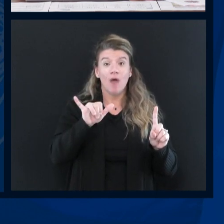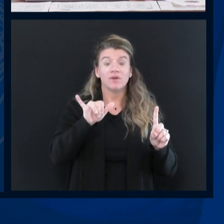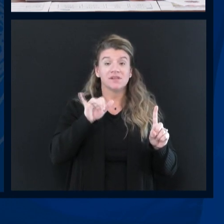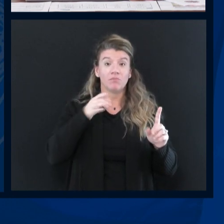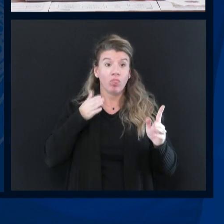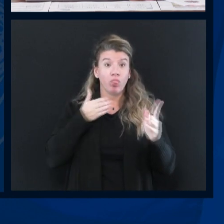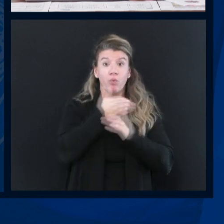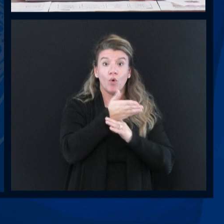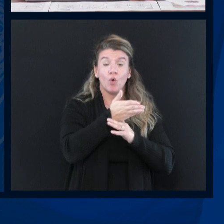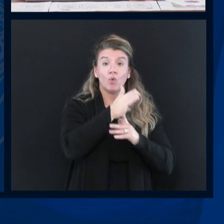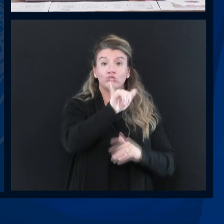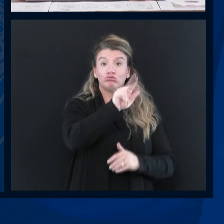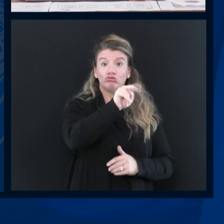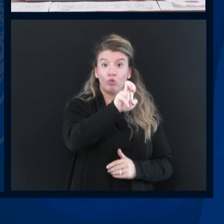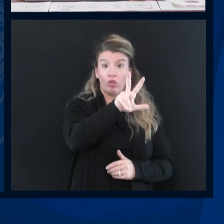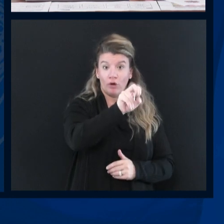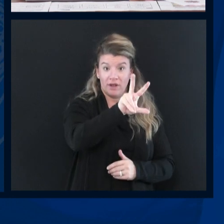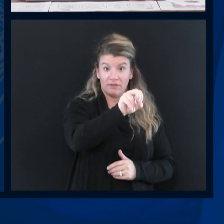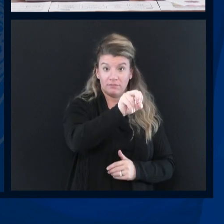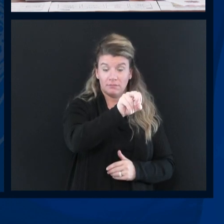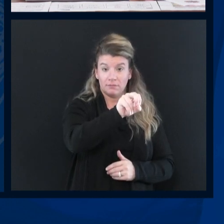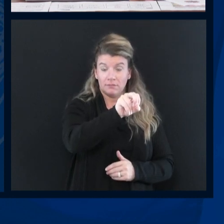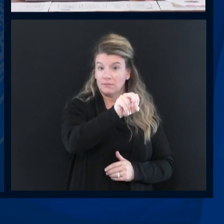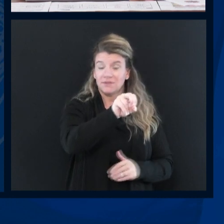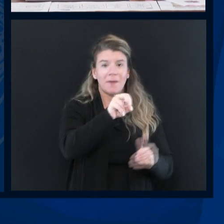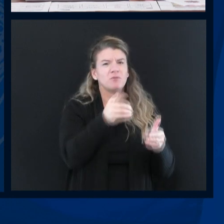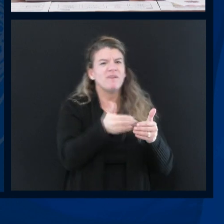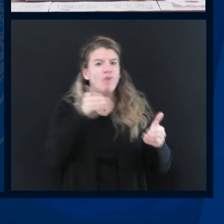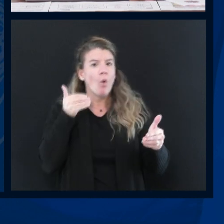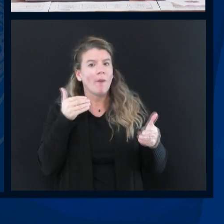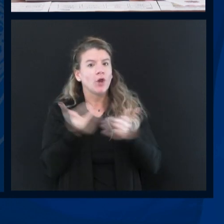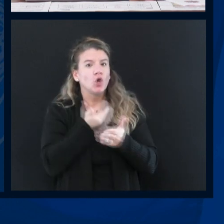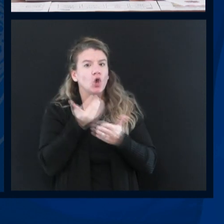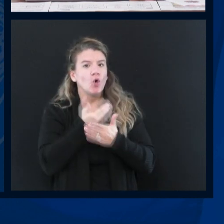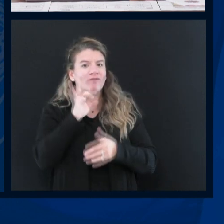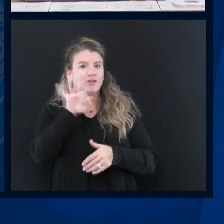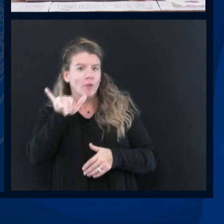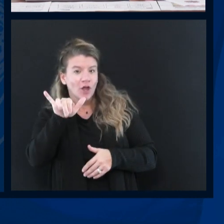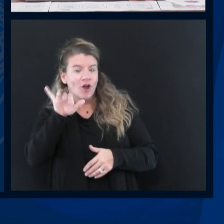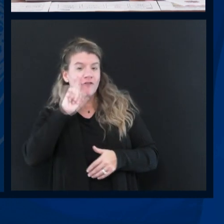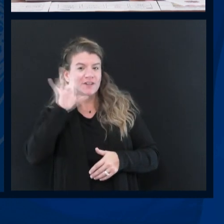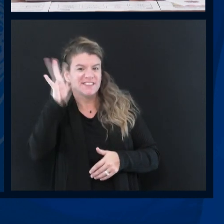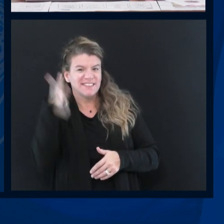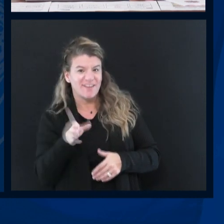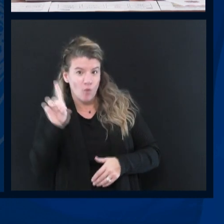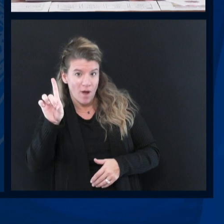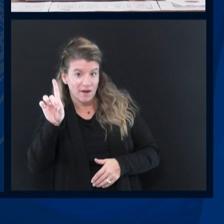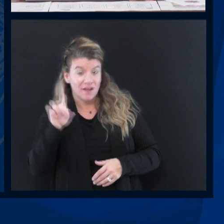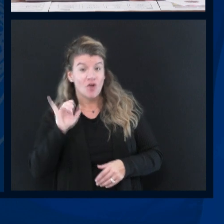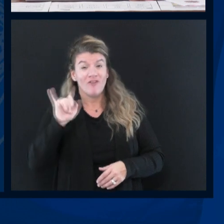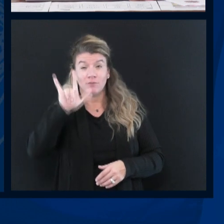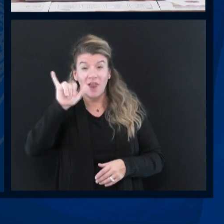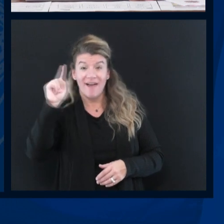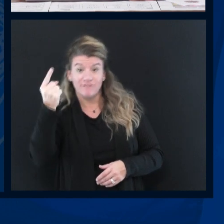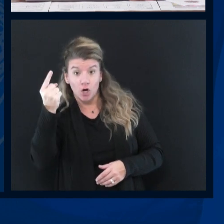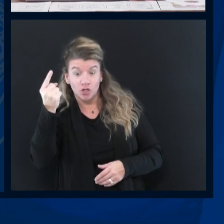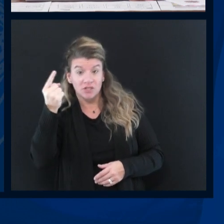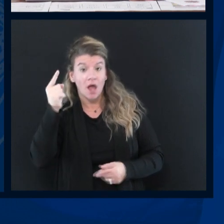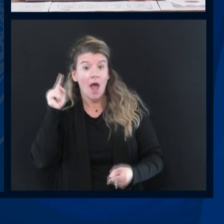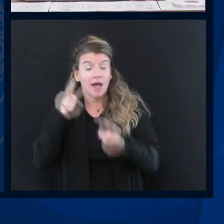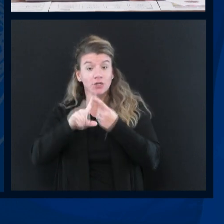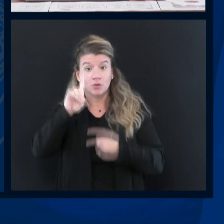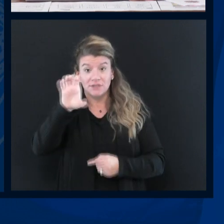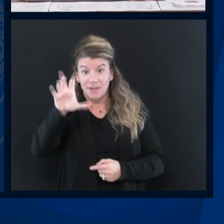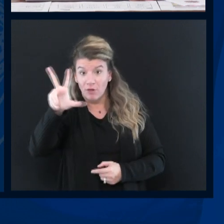to 7/1. Now, from 7/1 to 12/30, December the 30th, when